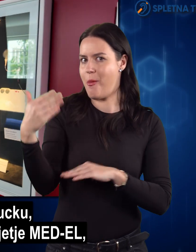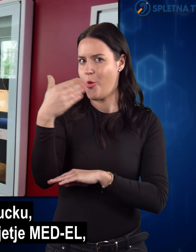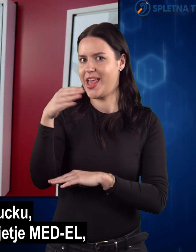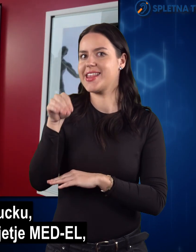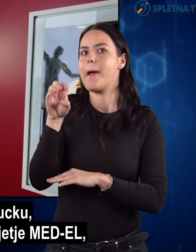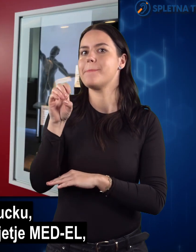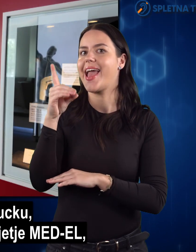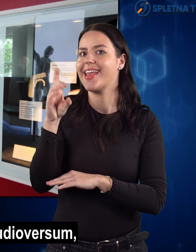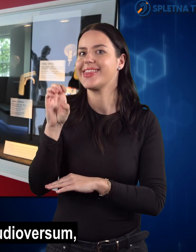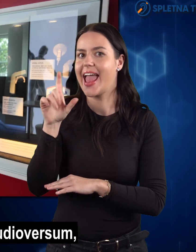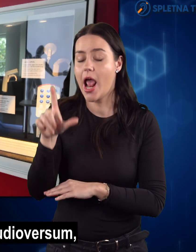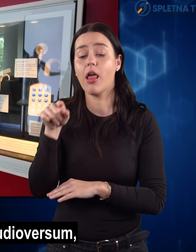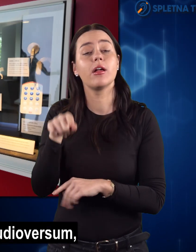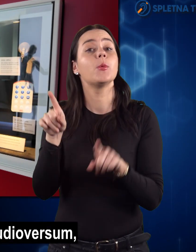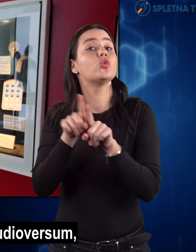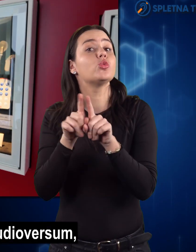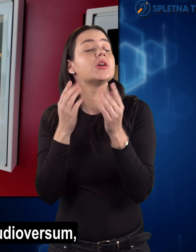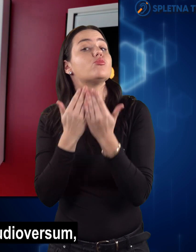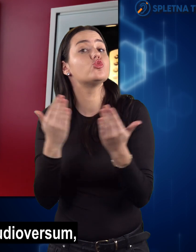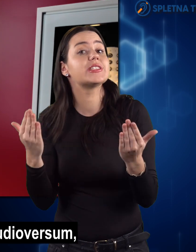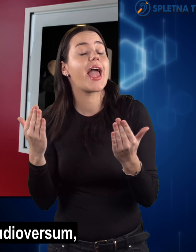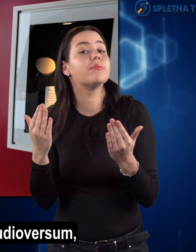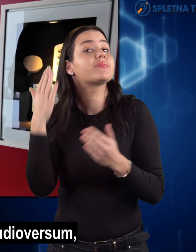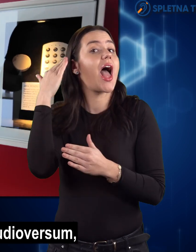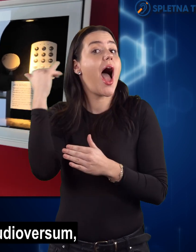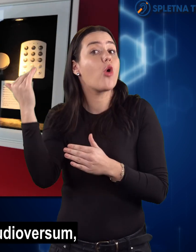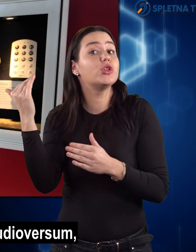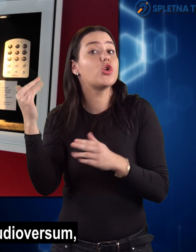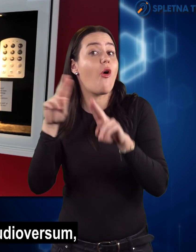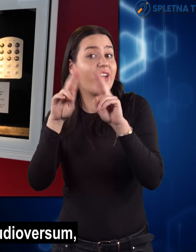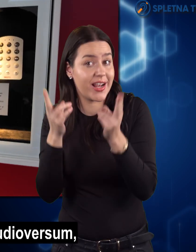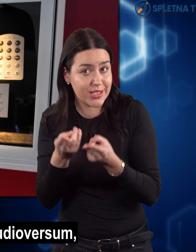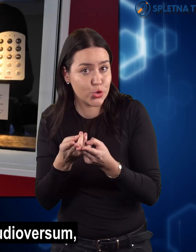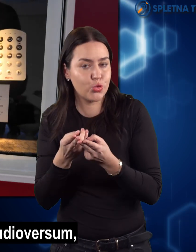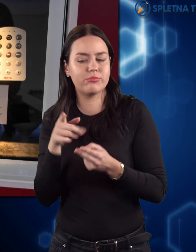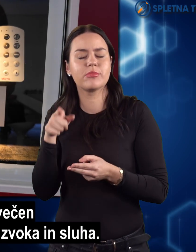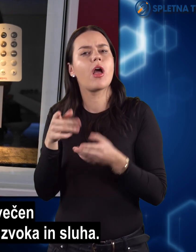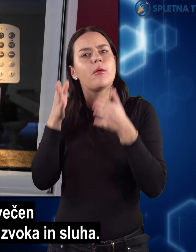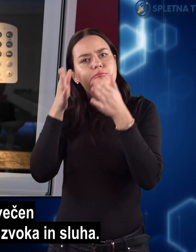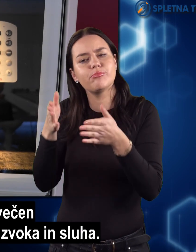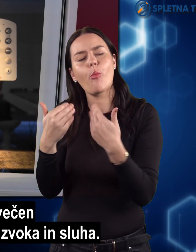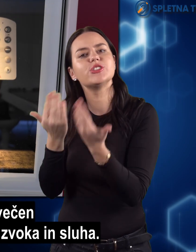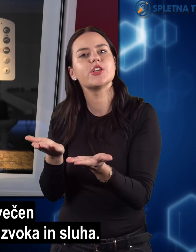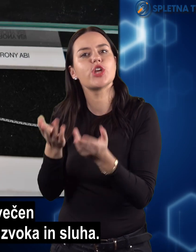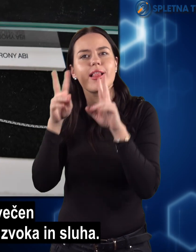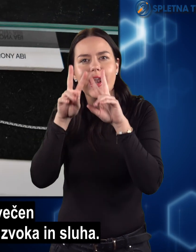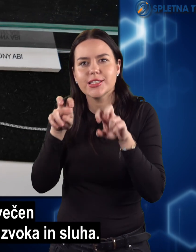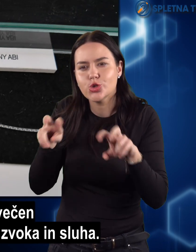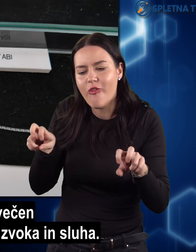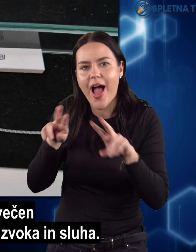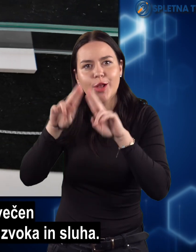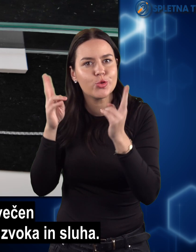doma podjetje Med-El, je tudi muzej Audioverzum, ki je posvečen raziskovanju sveta zvoka in sluha.